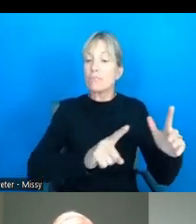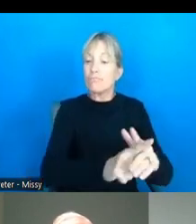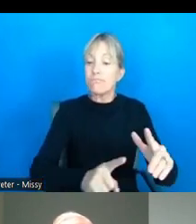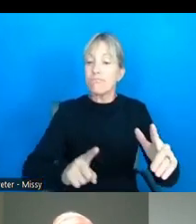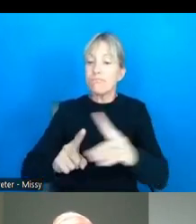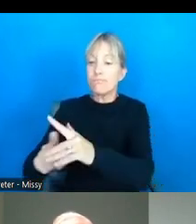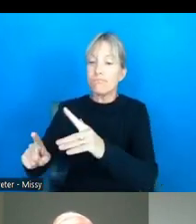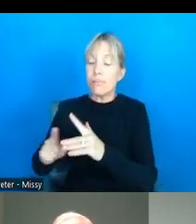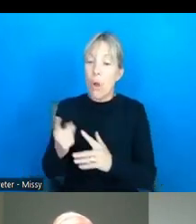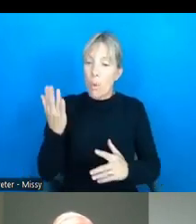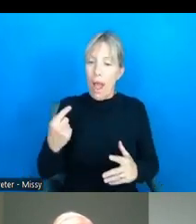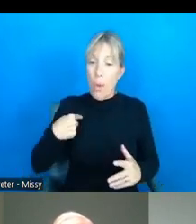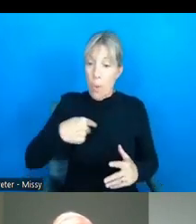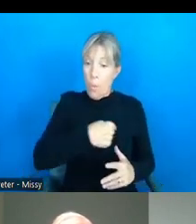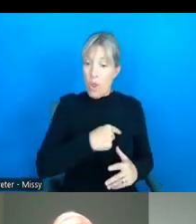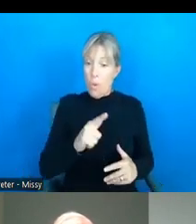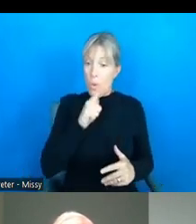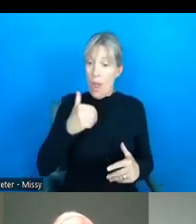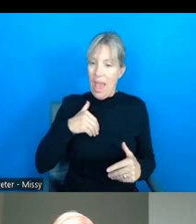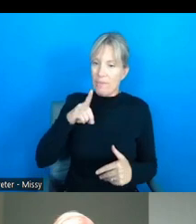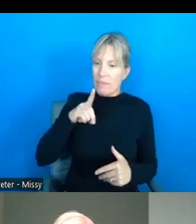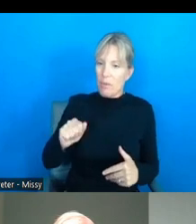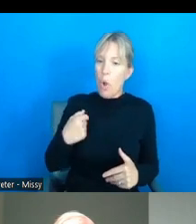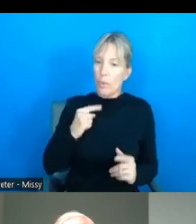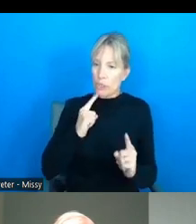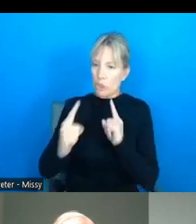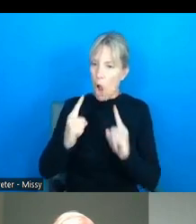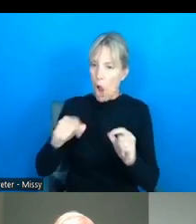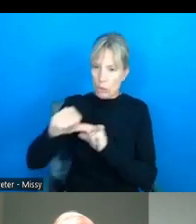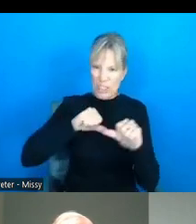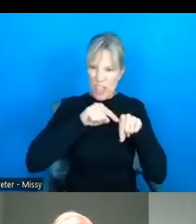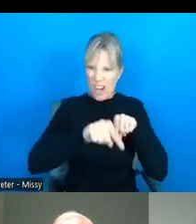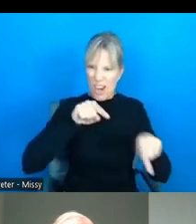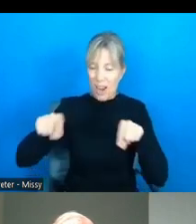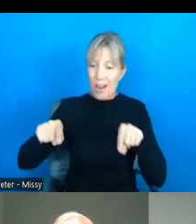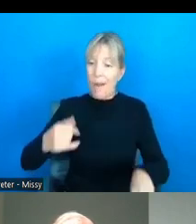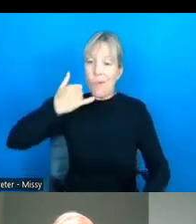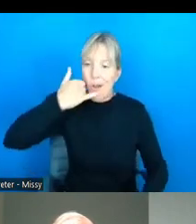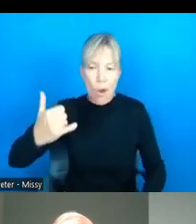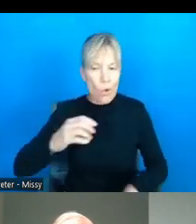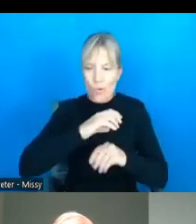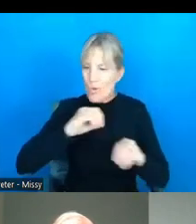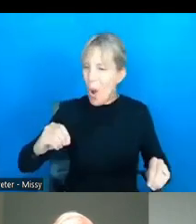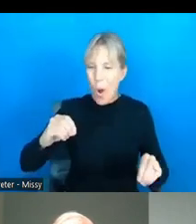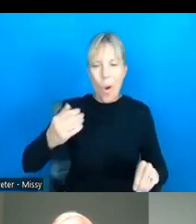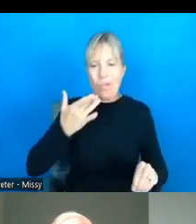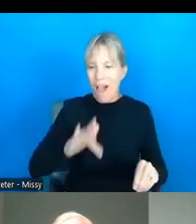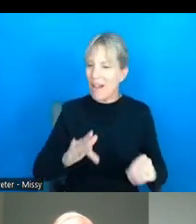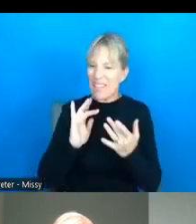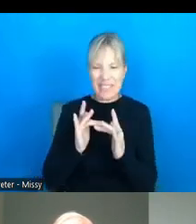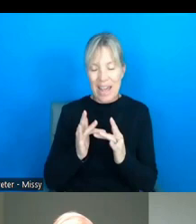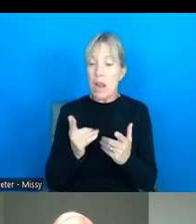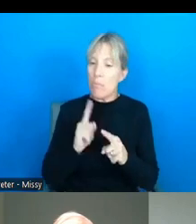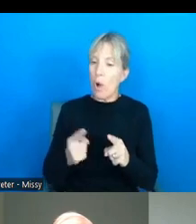because those of us with disabilities were talking with one another by telephone. We didn't have the benefit of internet, but